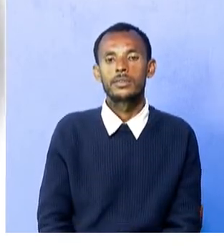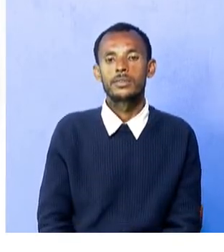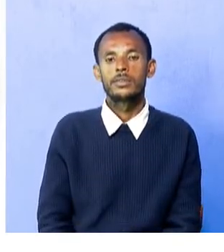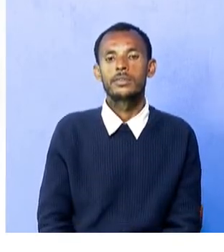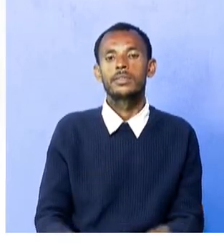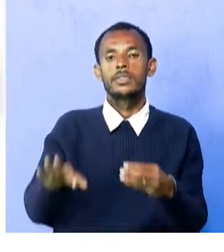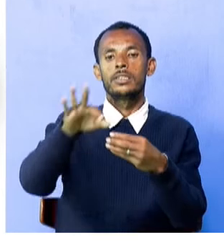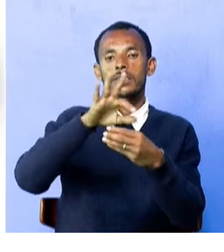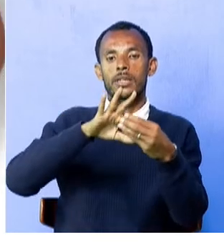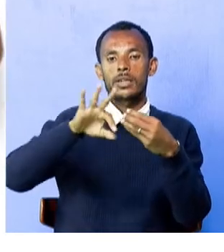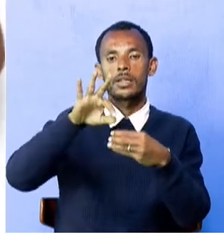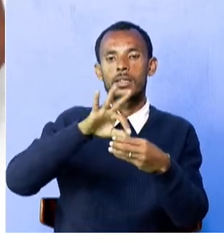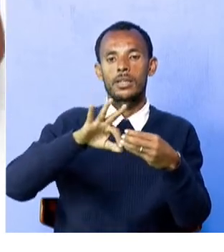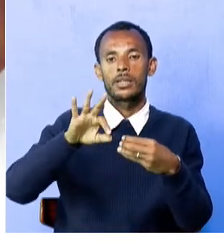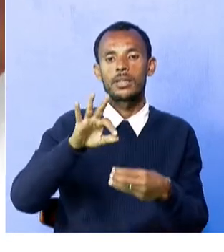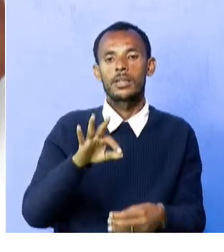the circle